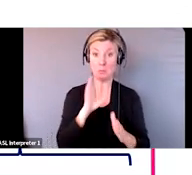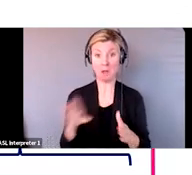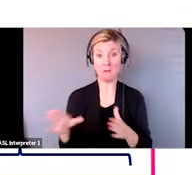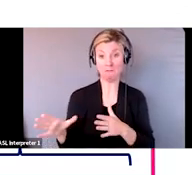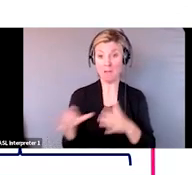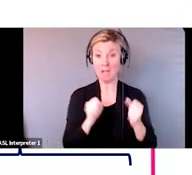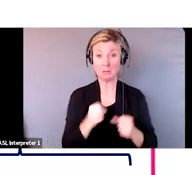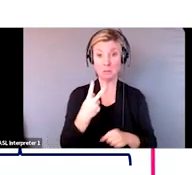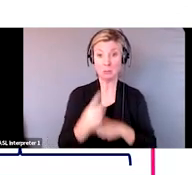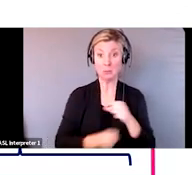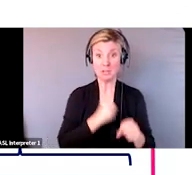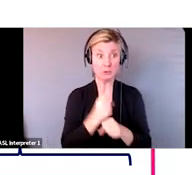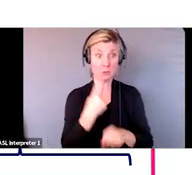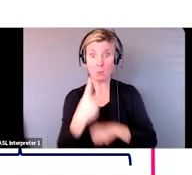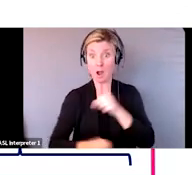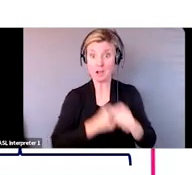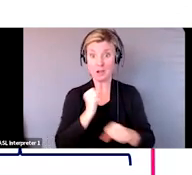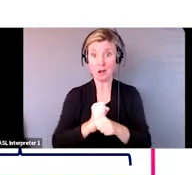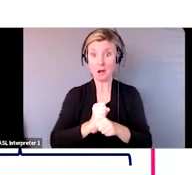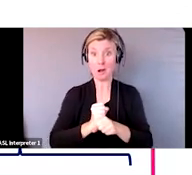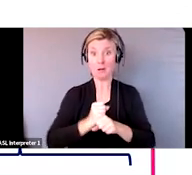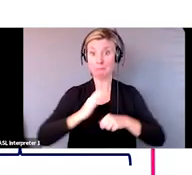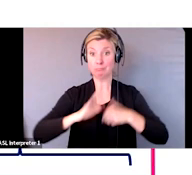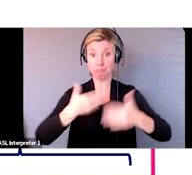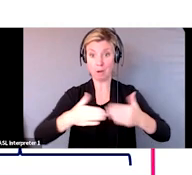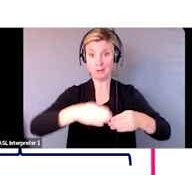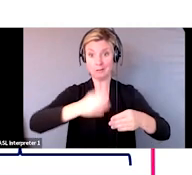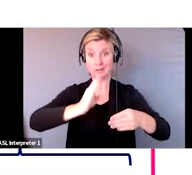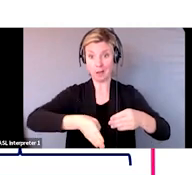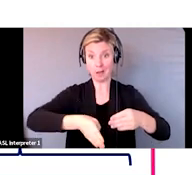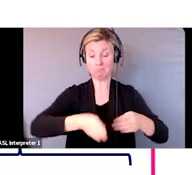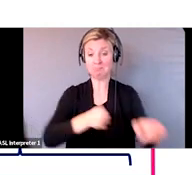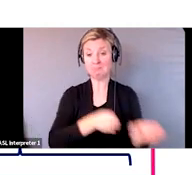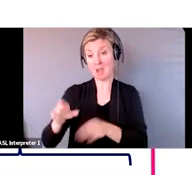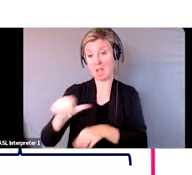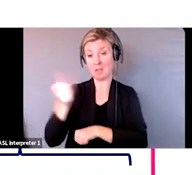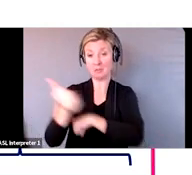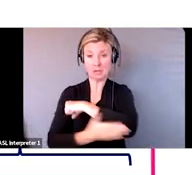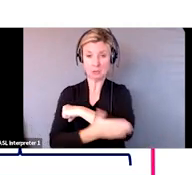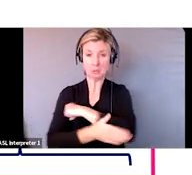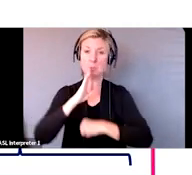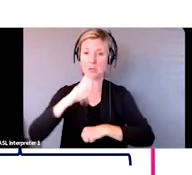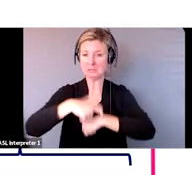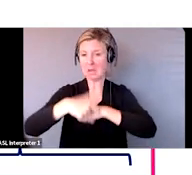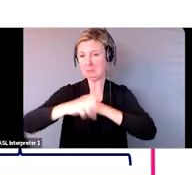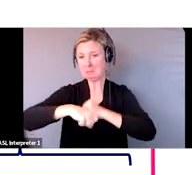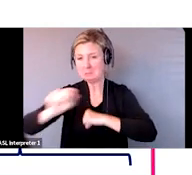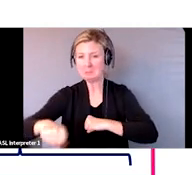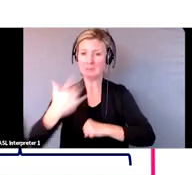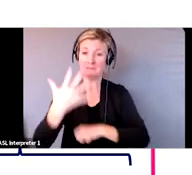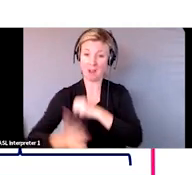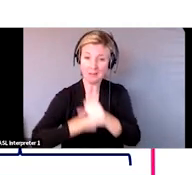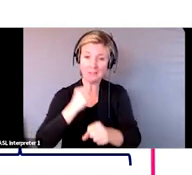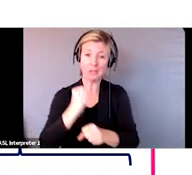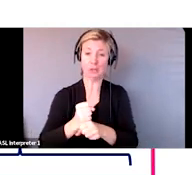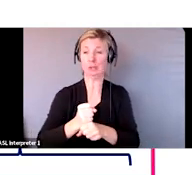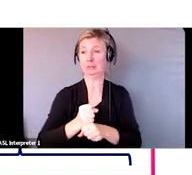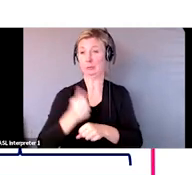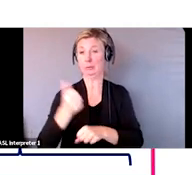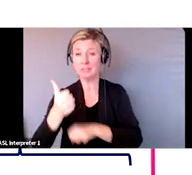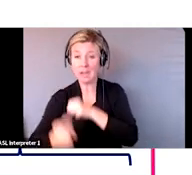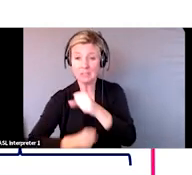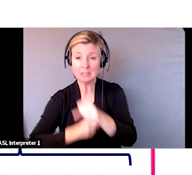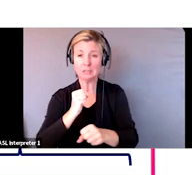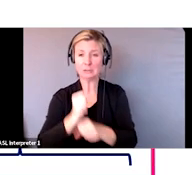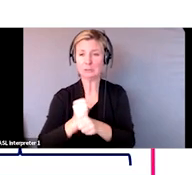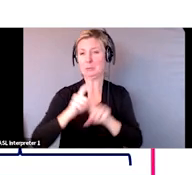year. In other countries, it could take 5 years. It really is dependent on the jurisdiction. I